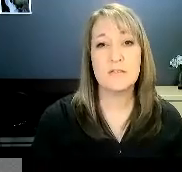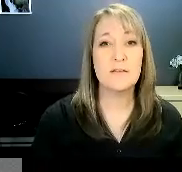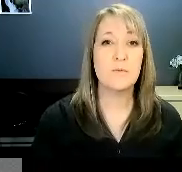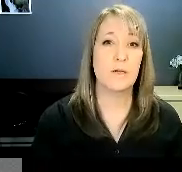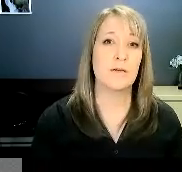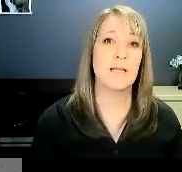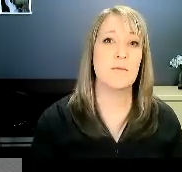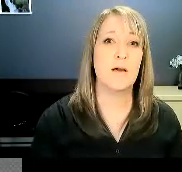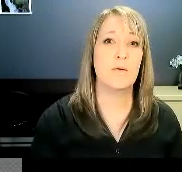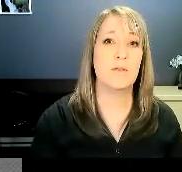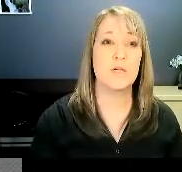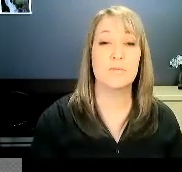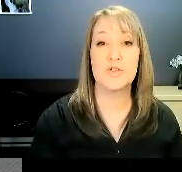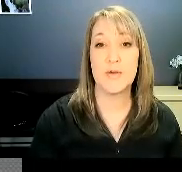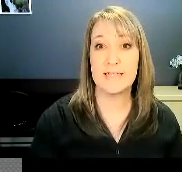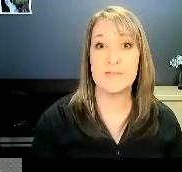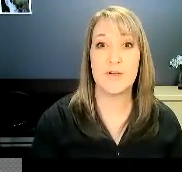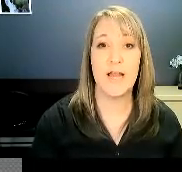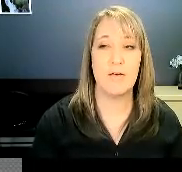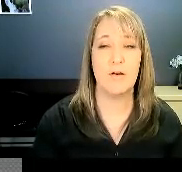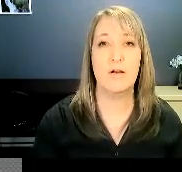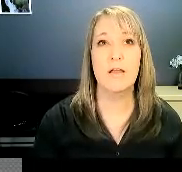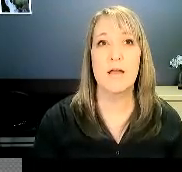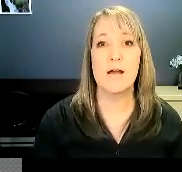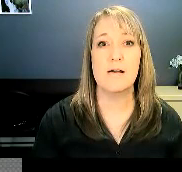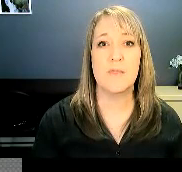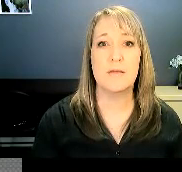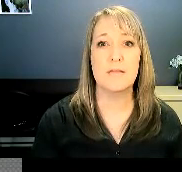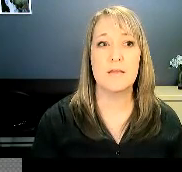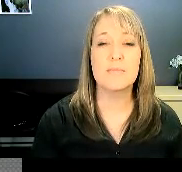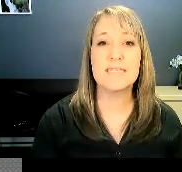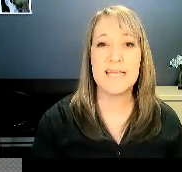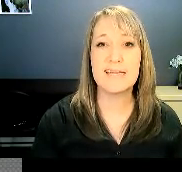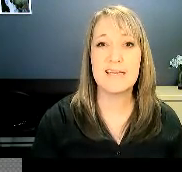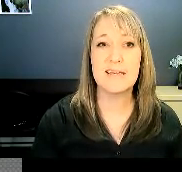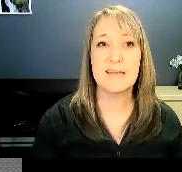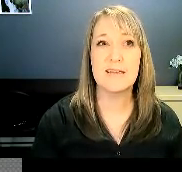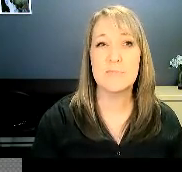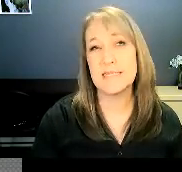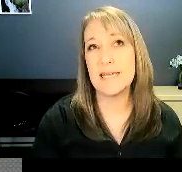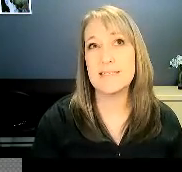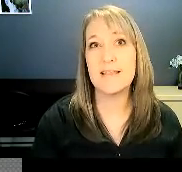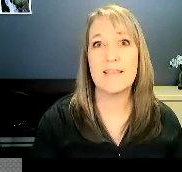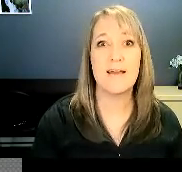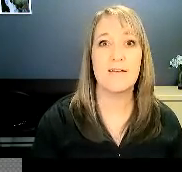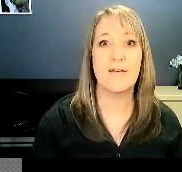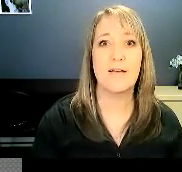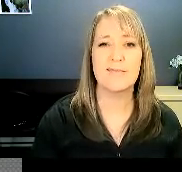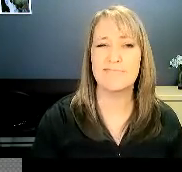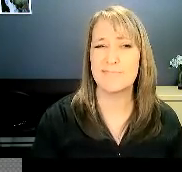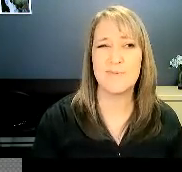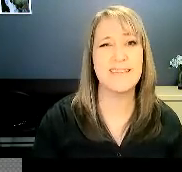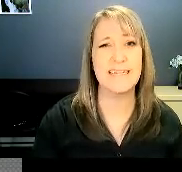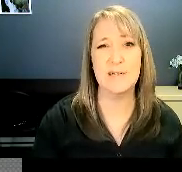So we've talked a little bit already about the term transfer error, the mistakes that